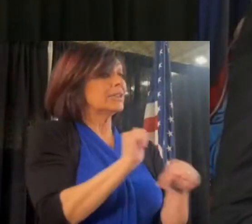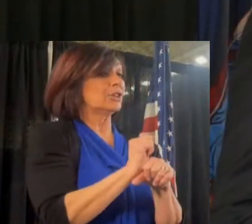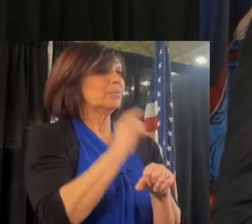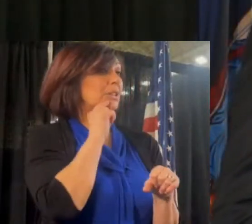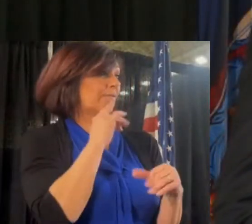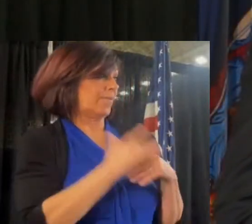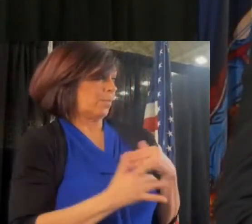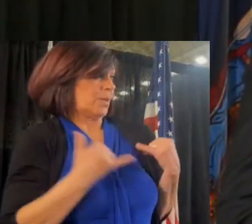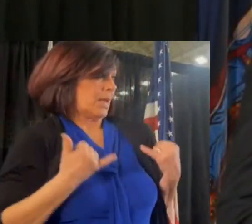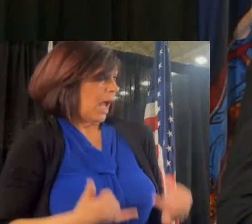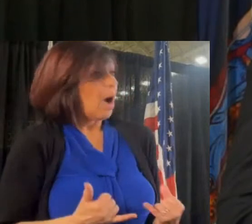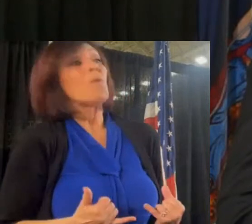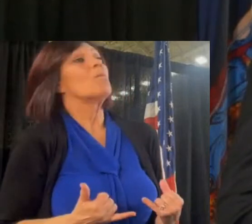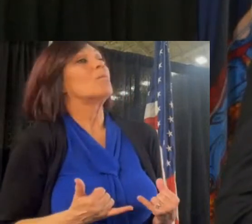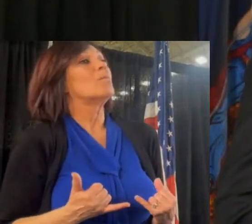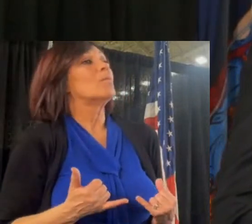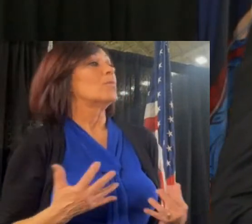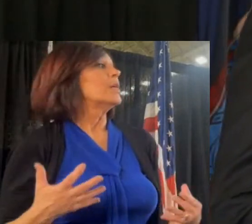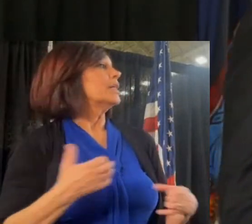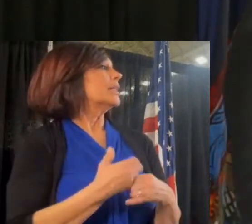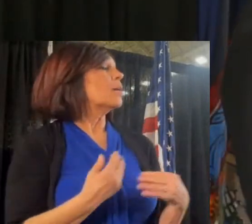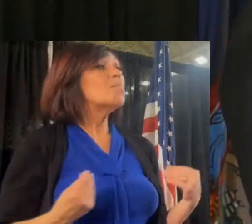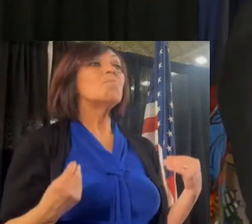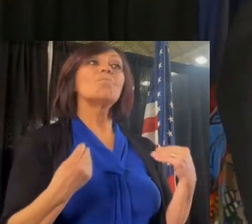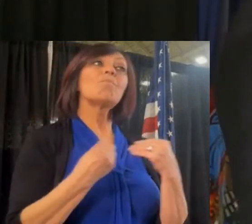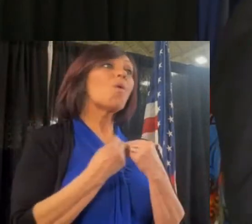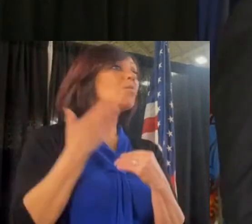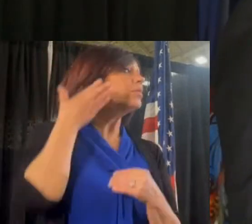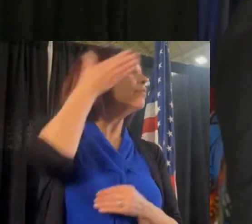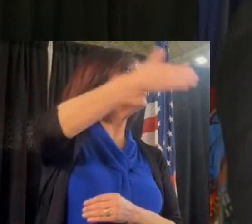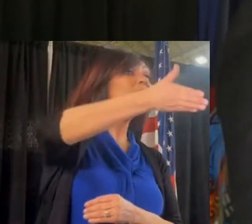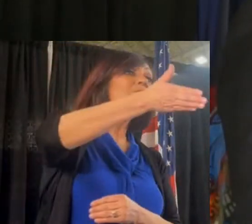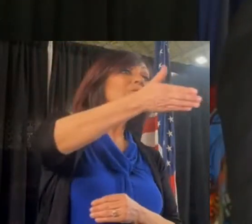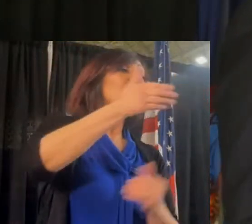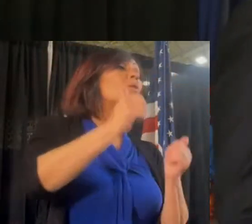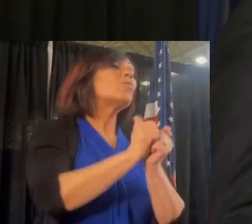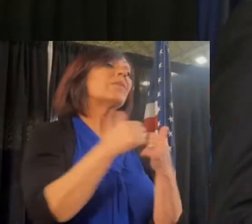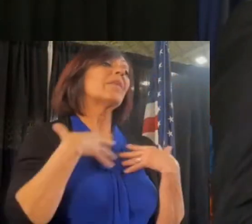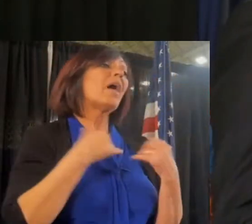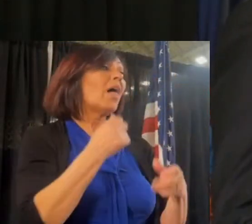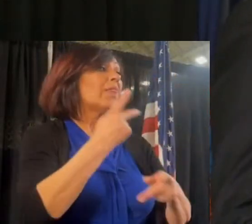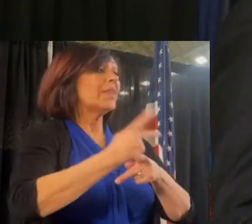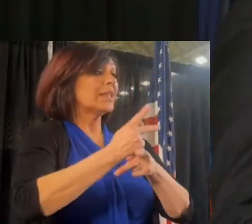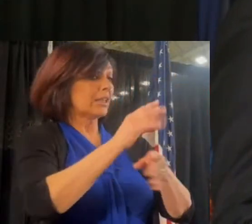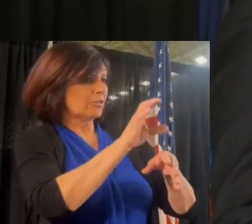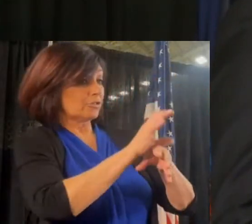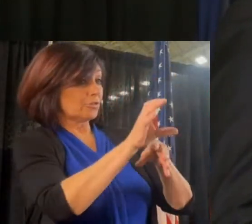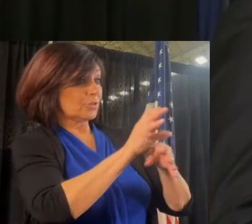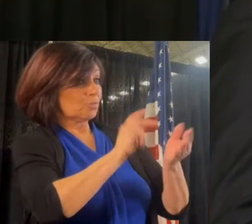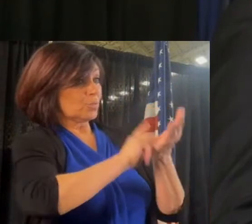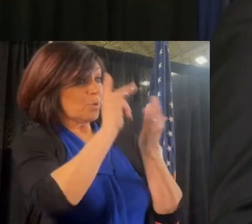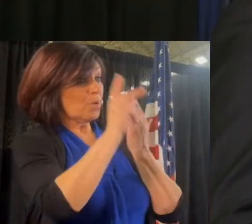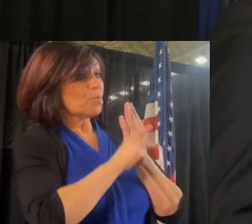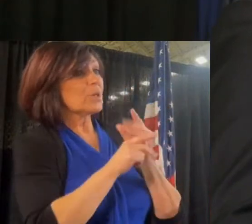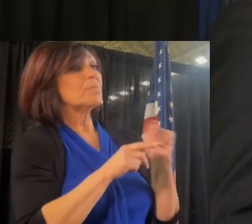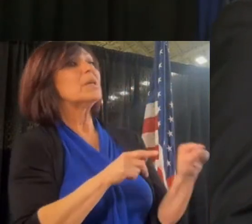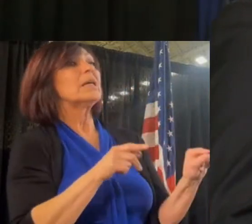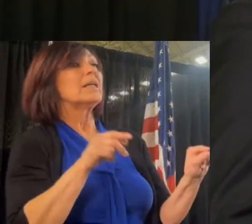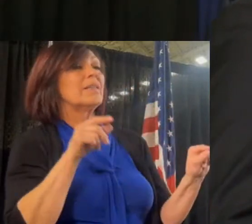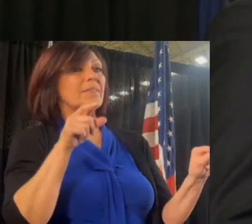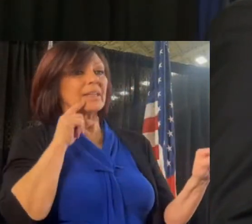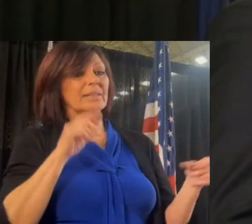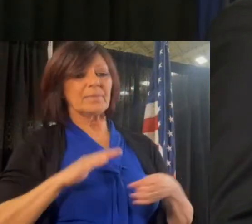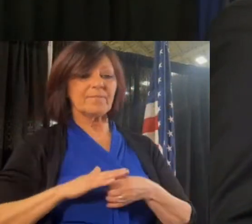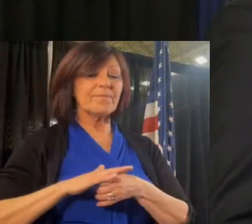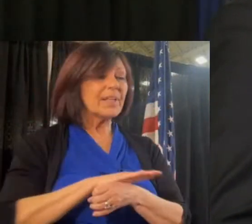available now, will get even more plentiful in the future, and with the Healthcare Careers Program, they will be filled by